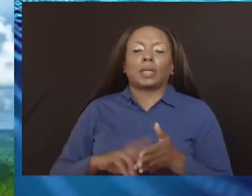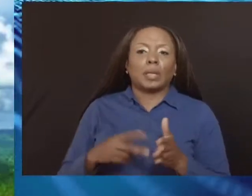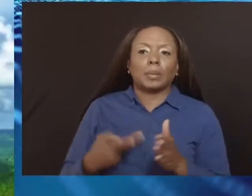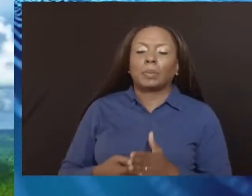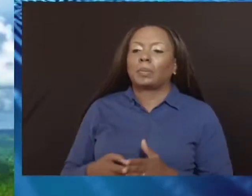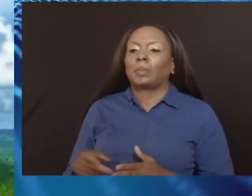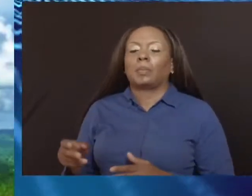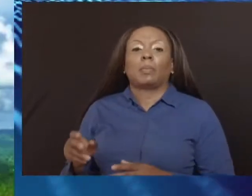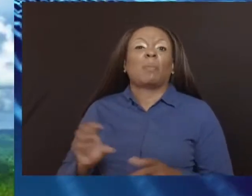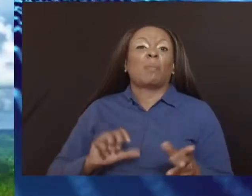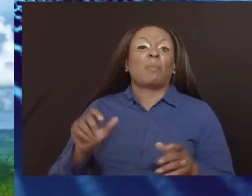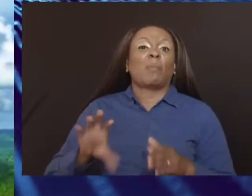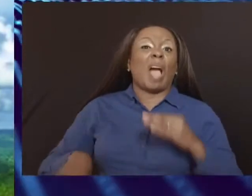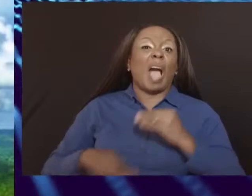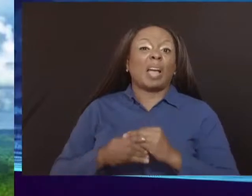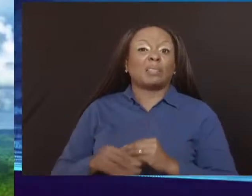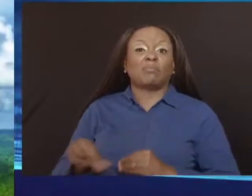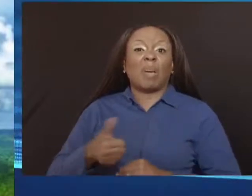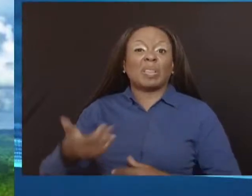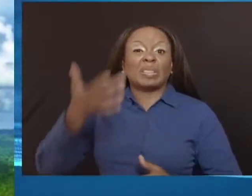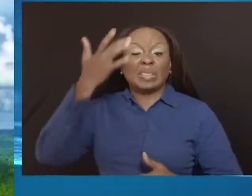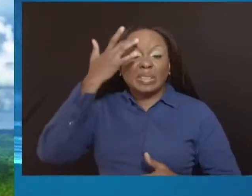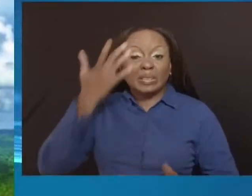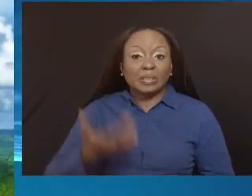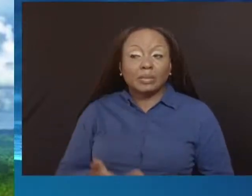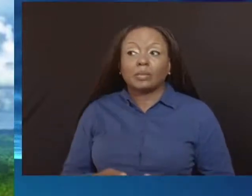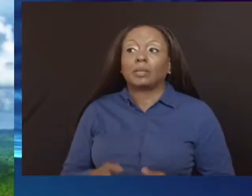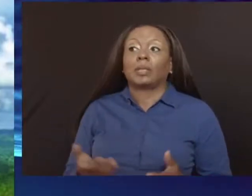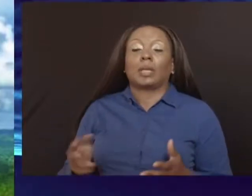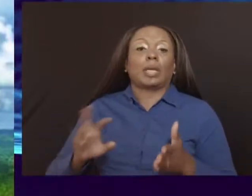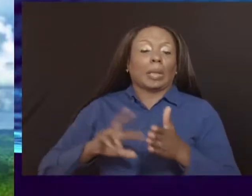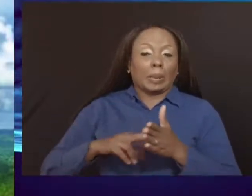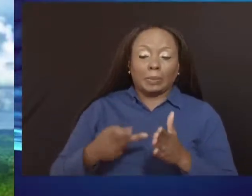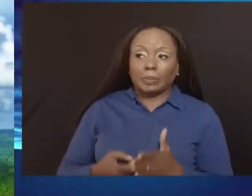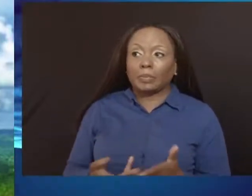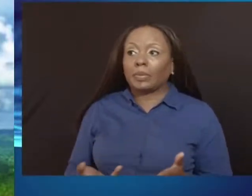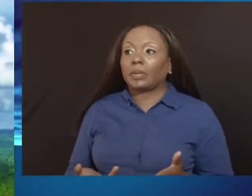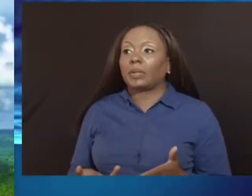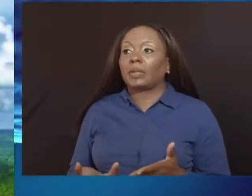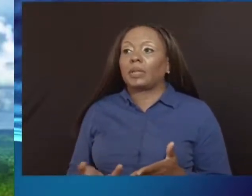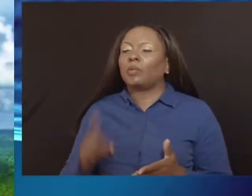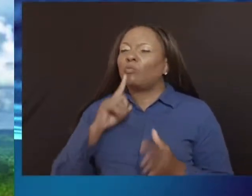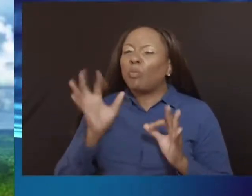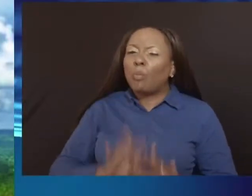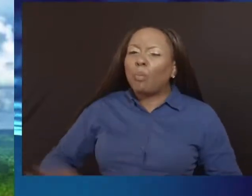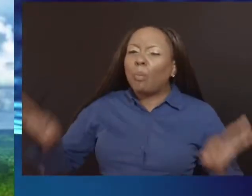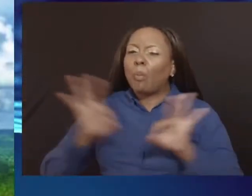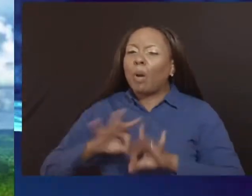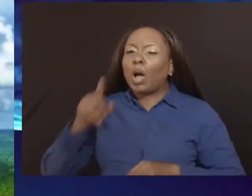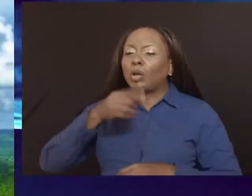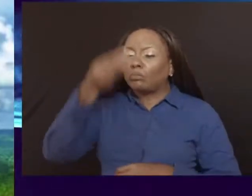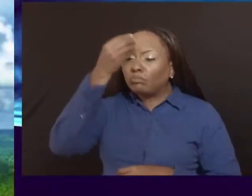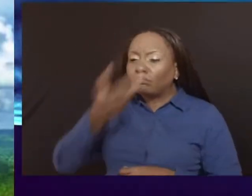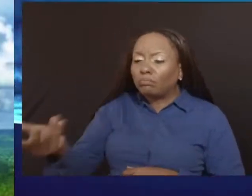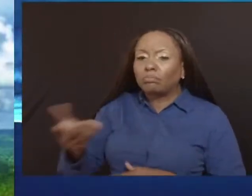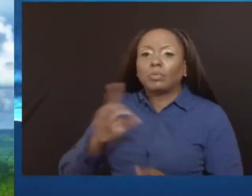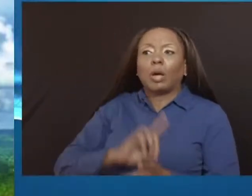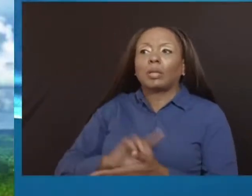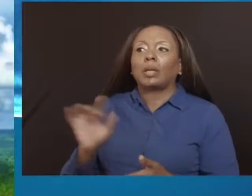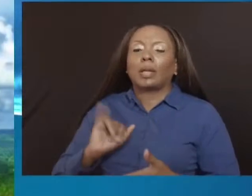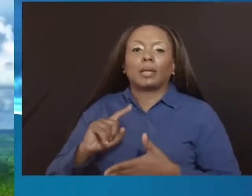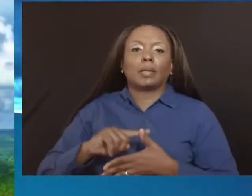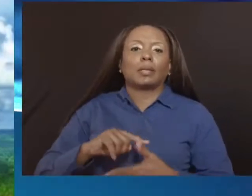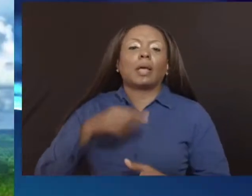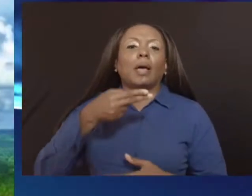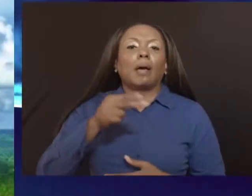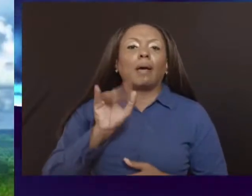for COVID-19 and or causing death are very important for you to declare. These include things